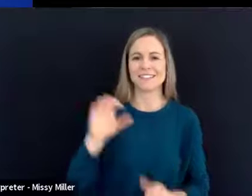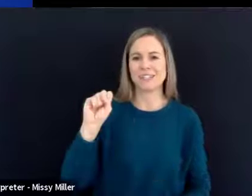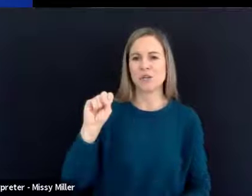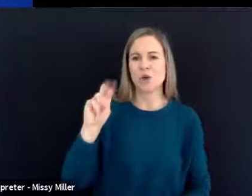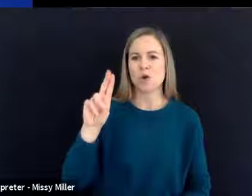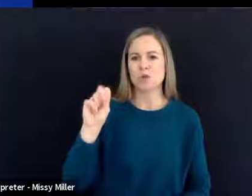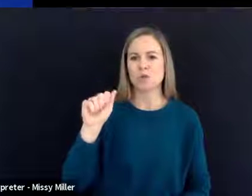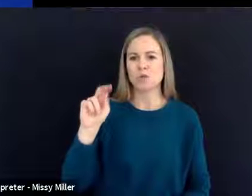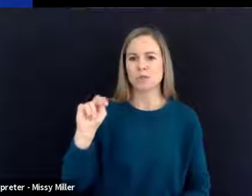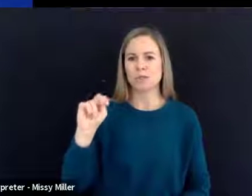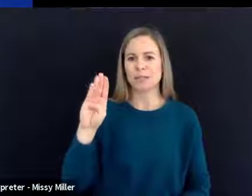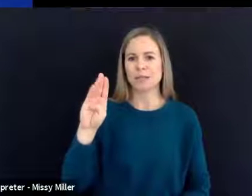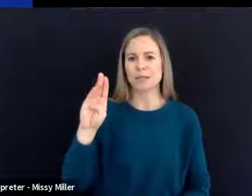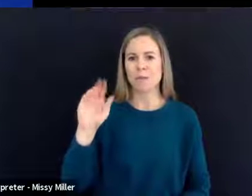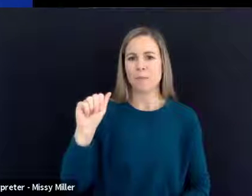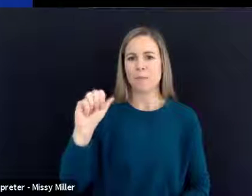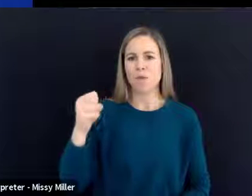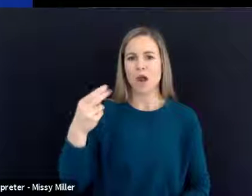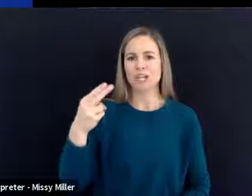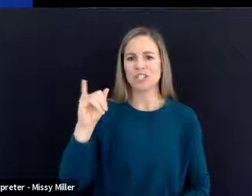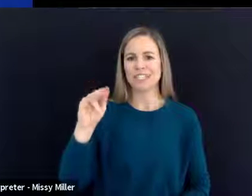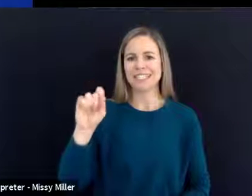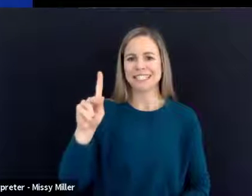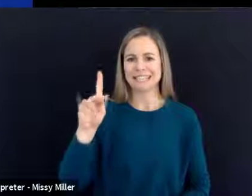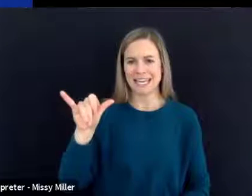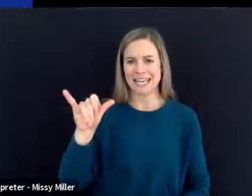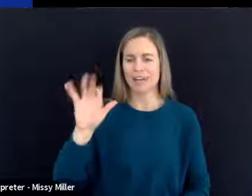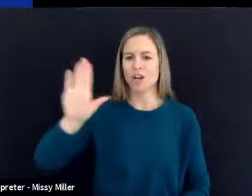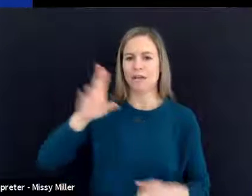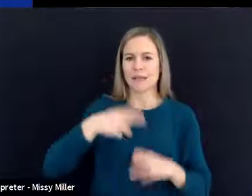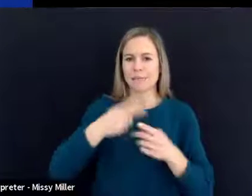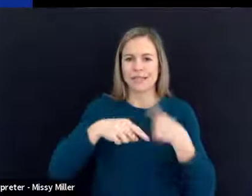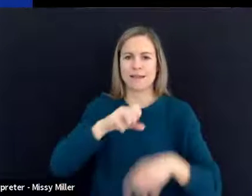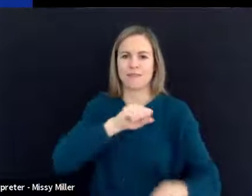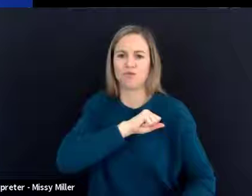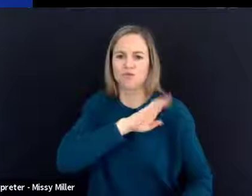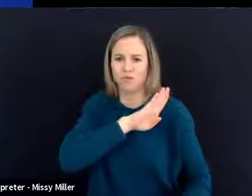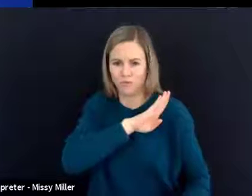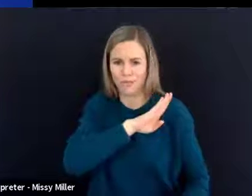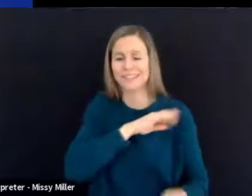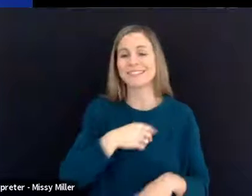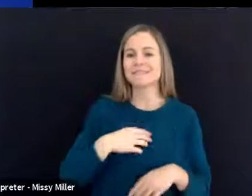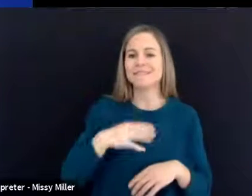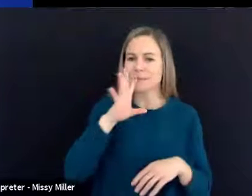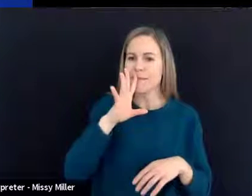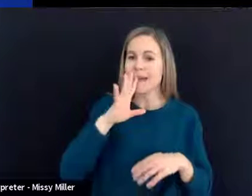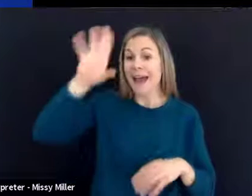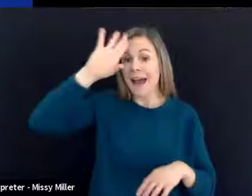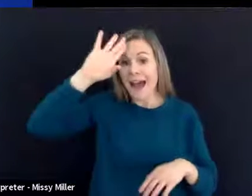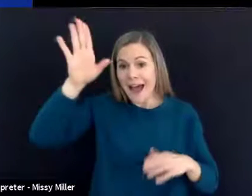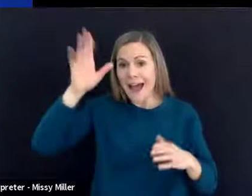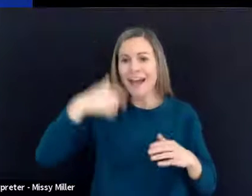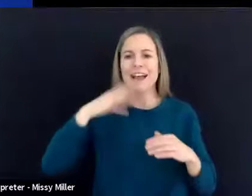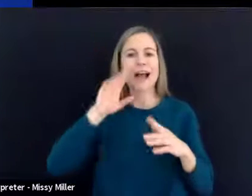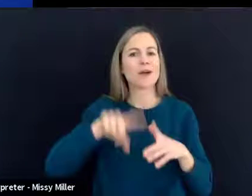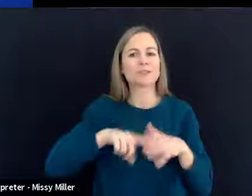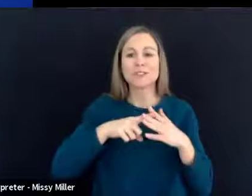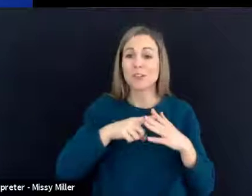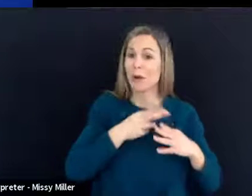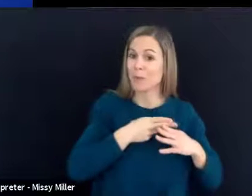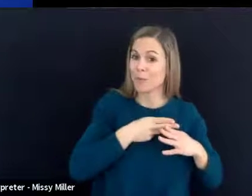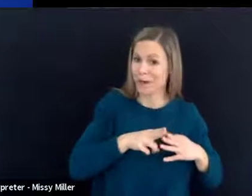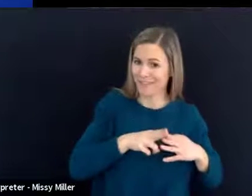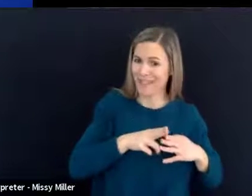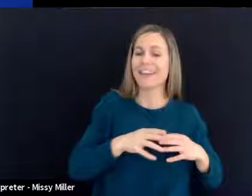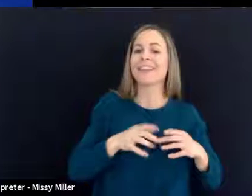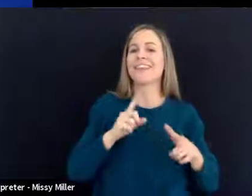This is Susan Bashinsky. Hi, I'm going to kick us off very briefly today, and then I'll